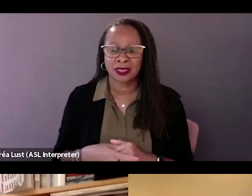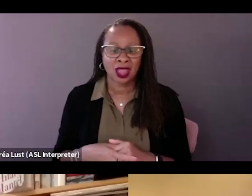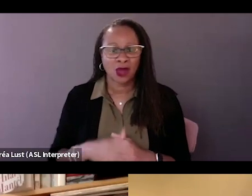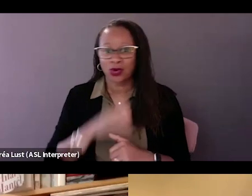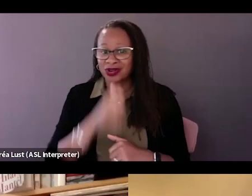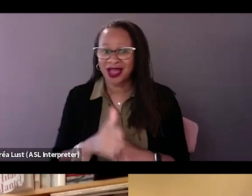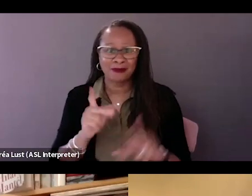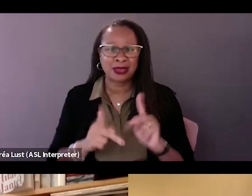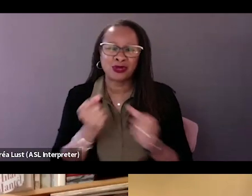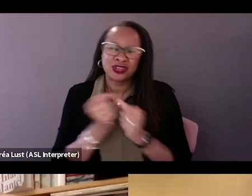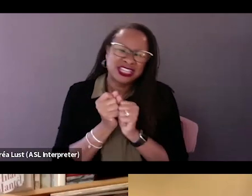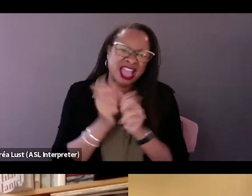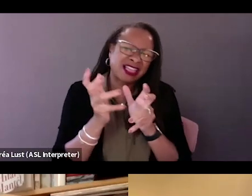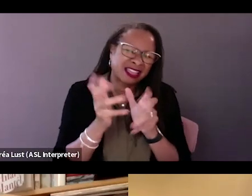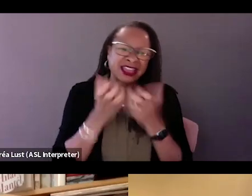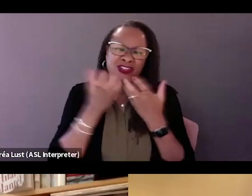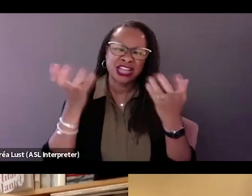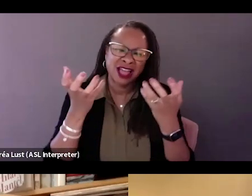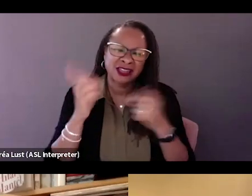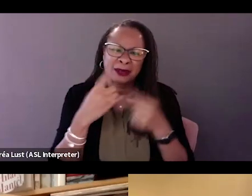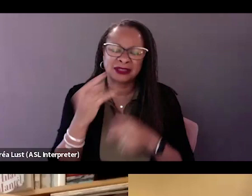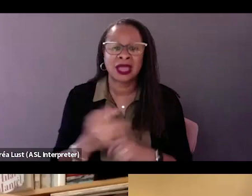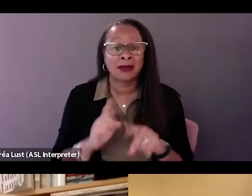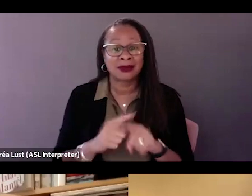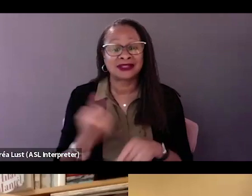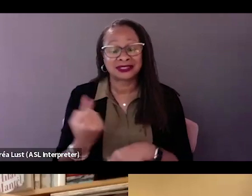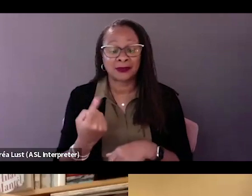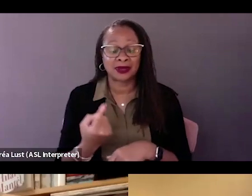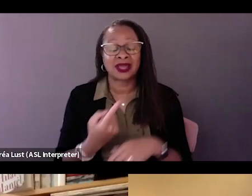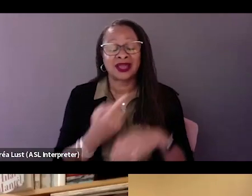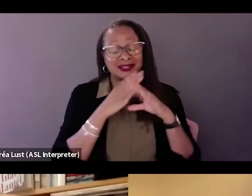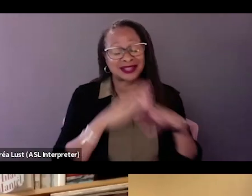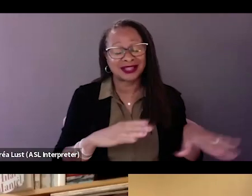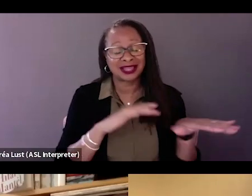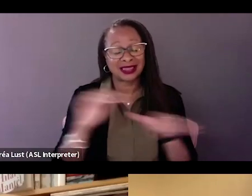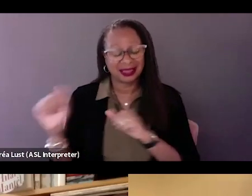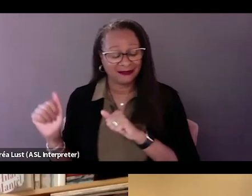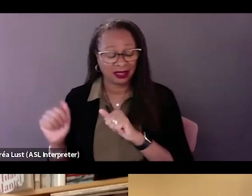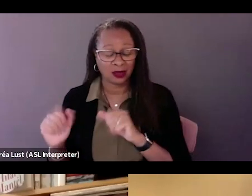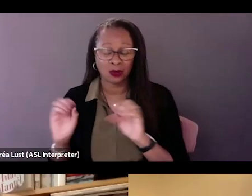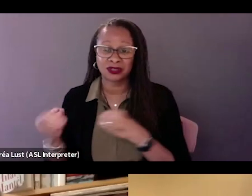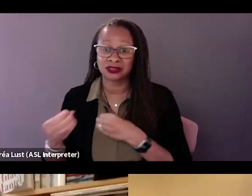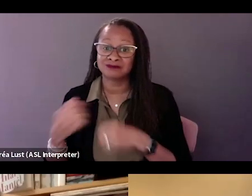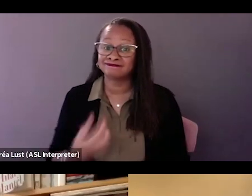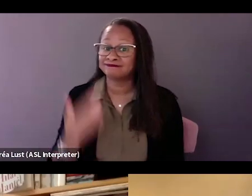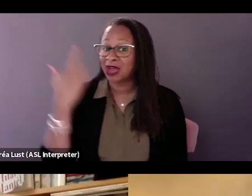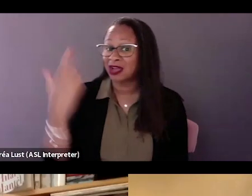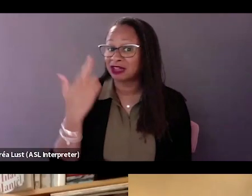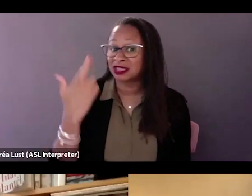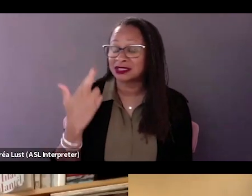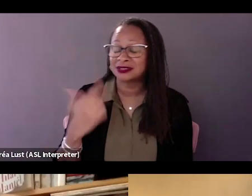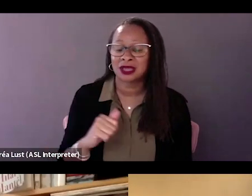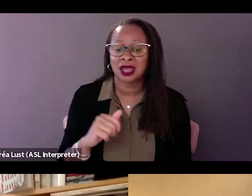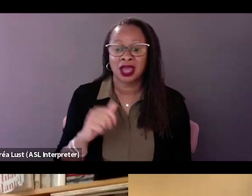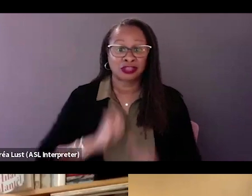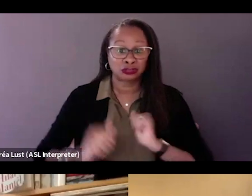of yelling, but with somebody silently leaving the organization. So I realized that the grammar,